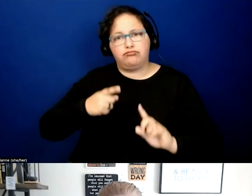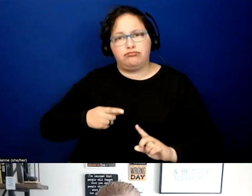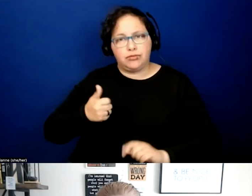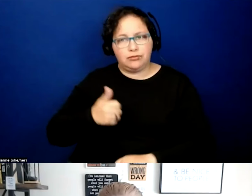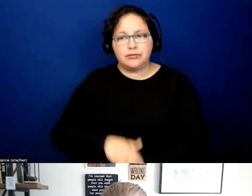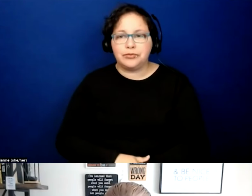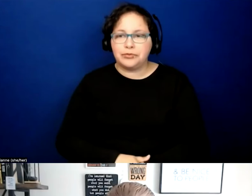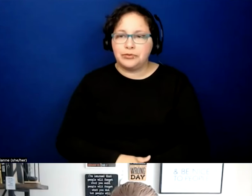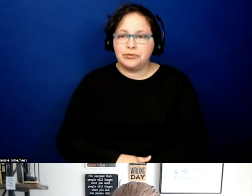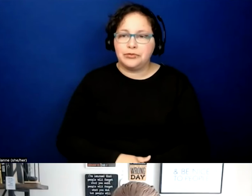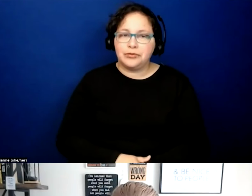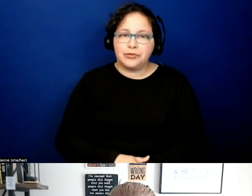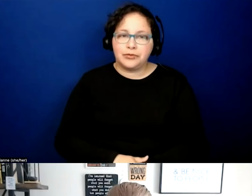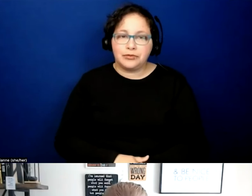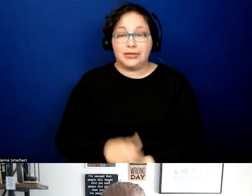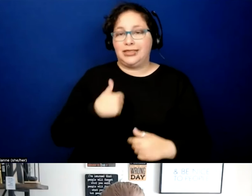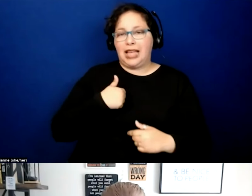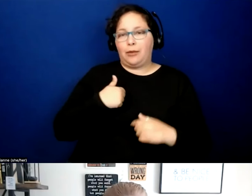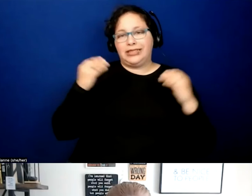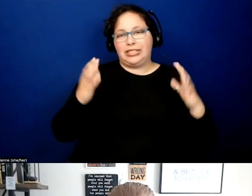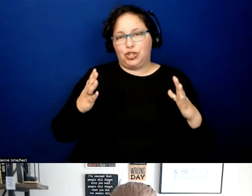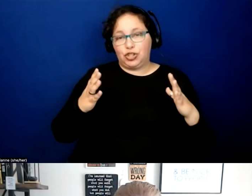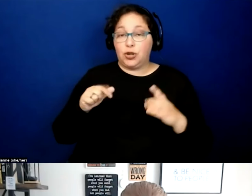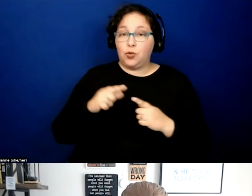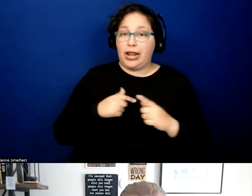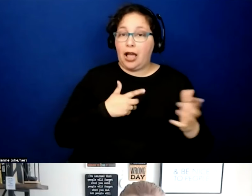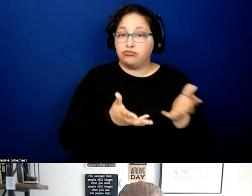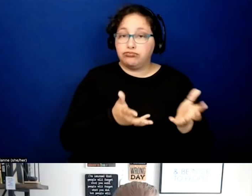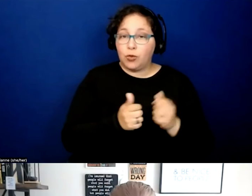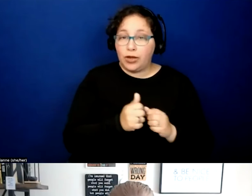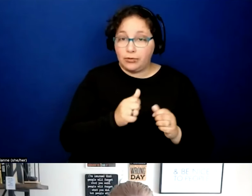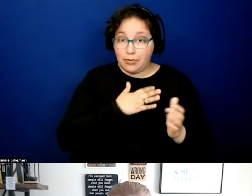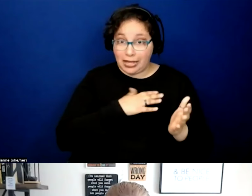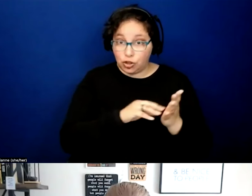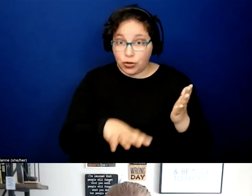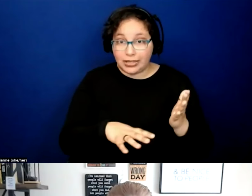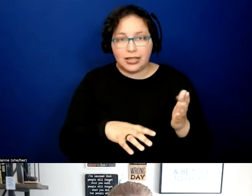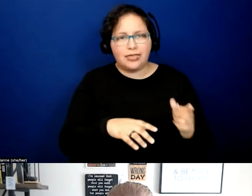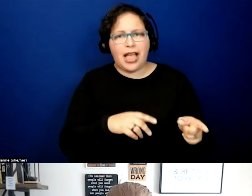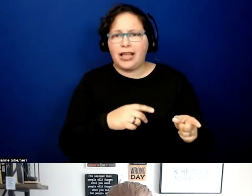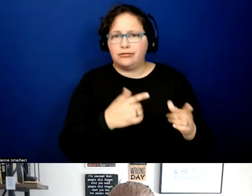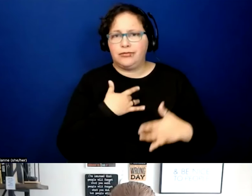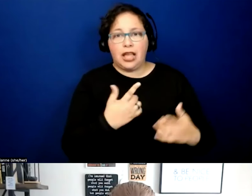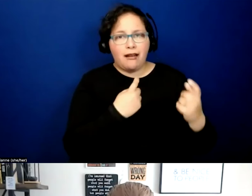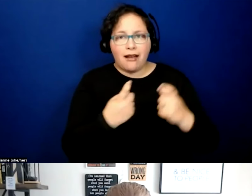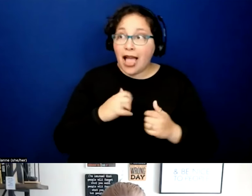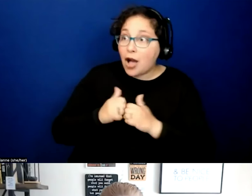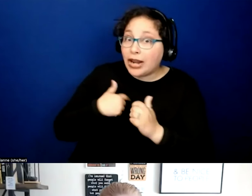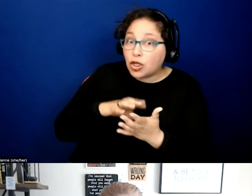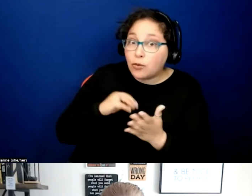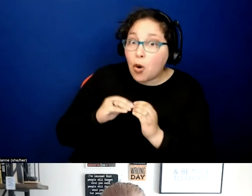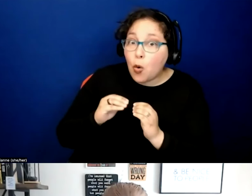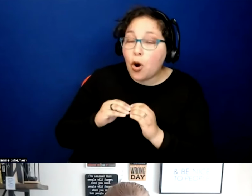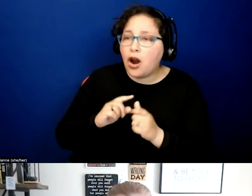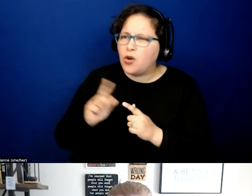that oftentimes I'm a teacher, and when I work with my students, they're often asking questions like, how can I learn more about this, or where can